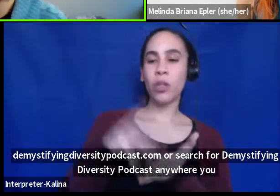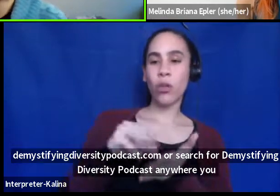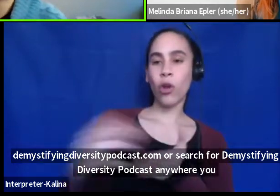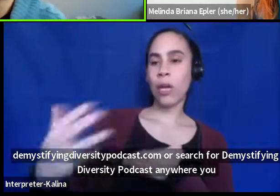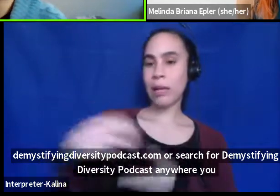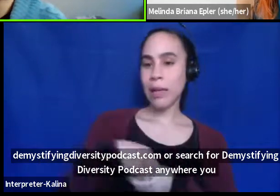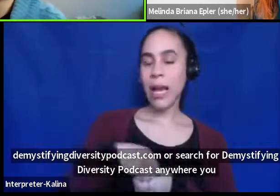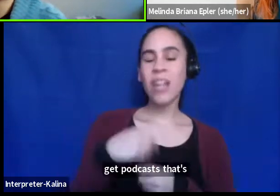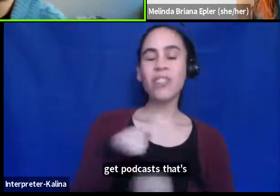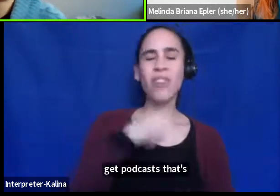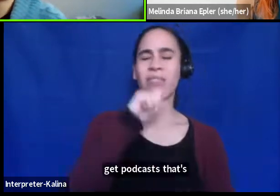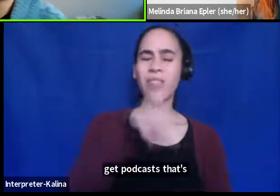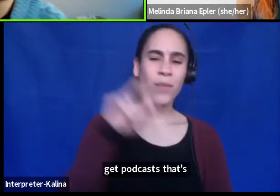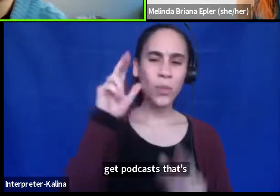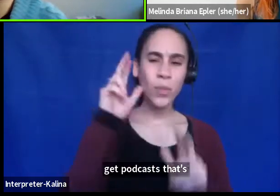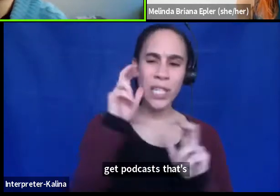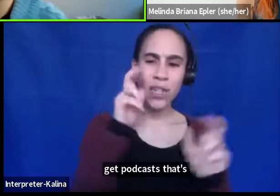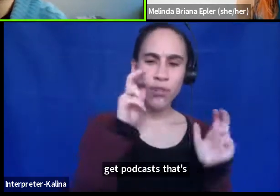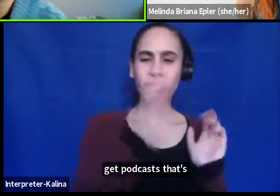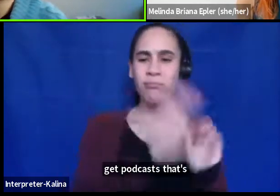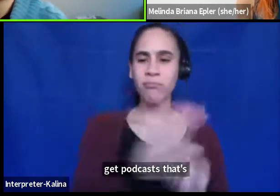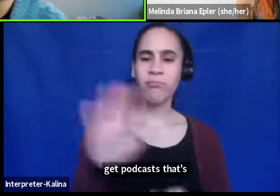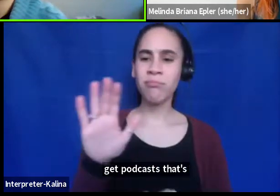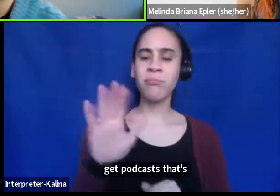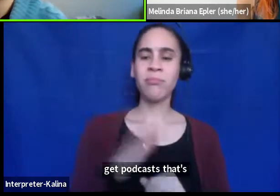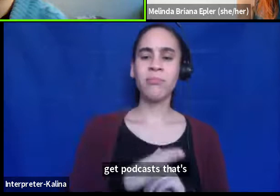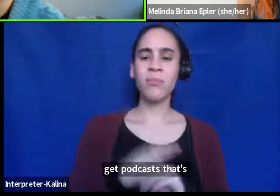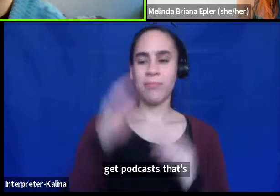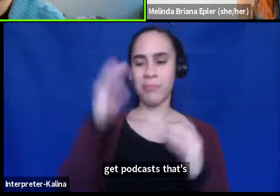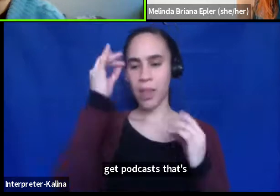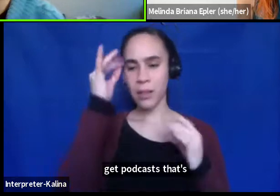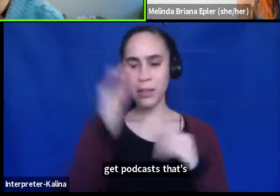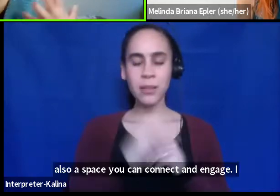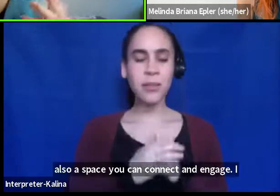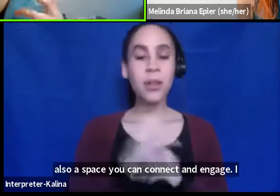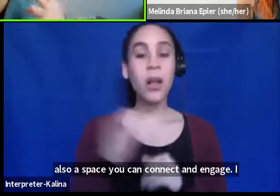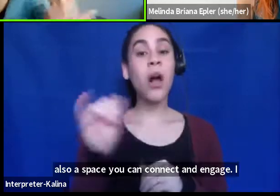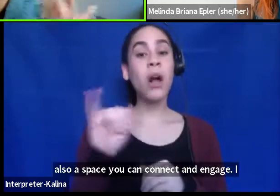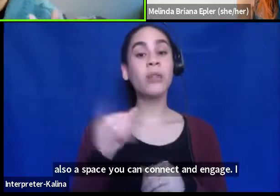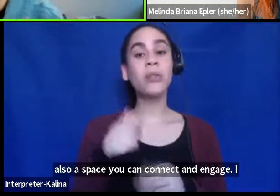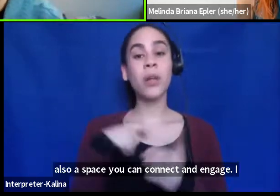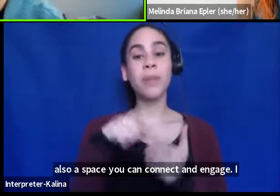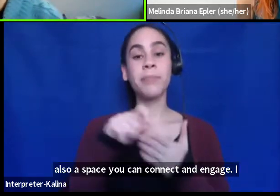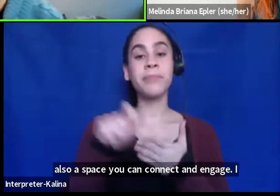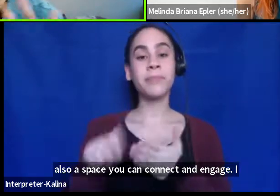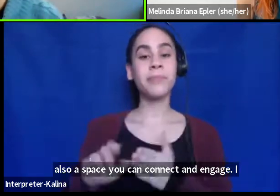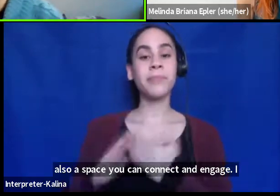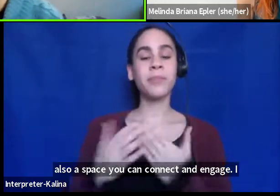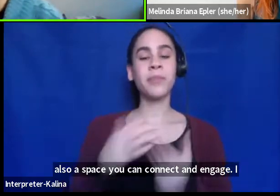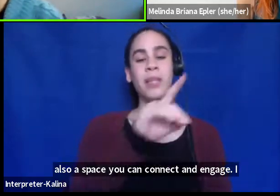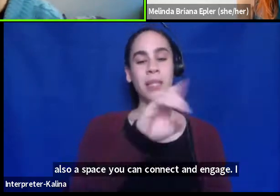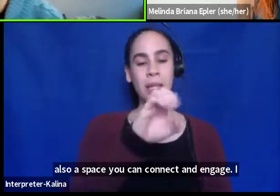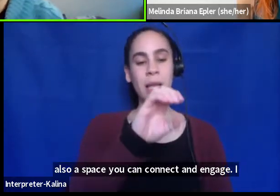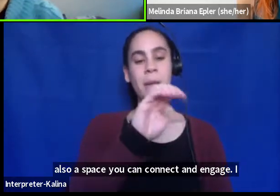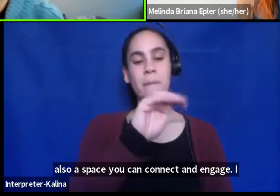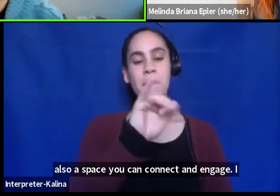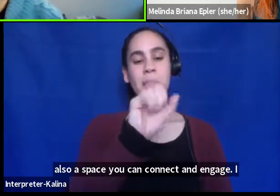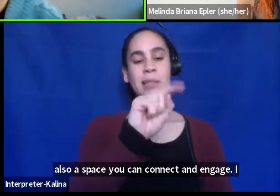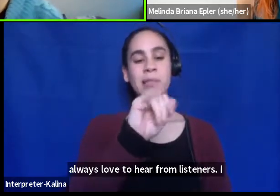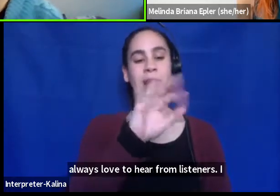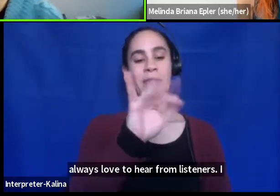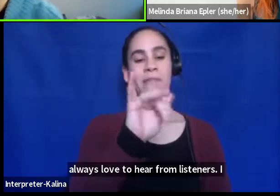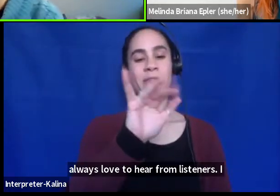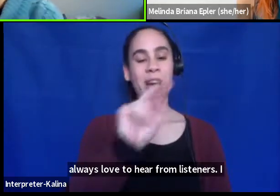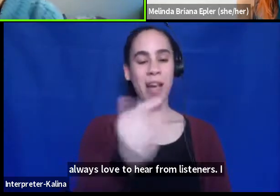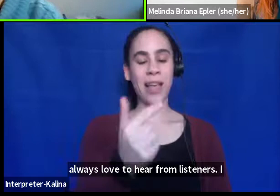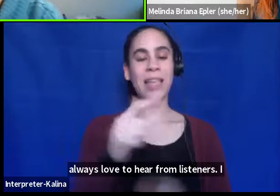listeners, and especially I wrote a book called demystifying diversity, embracing our shared